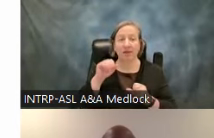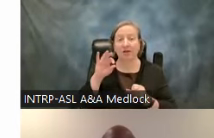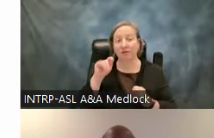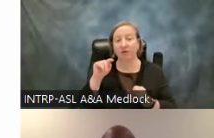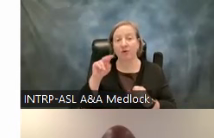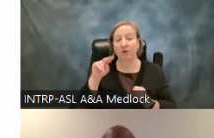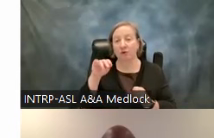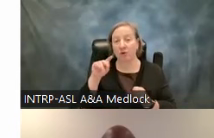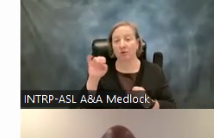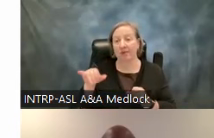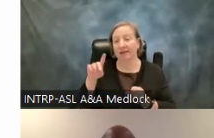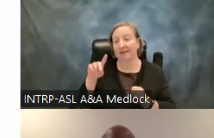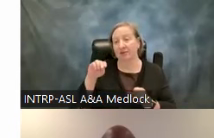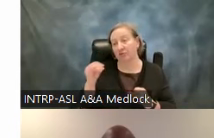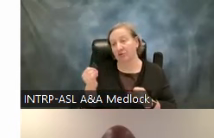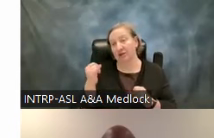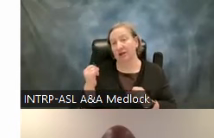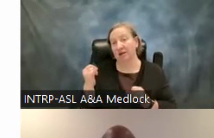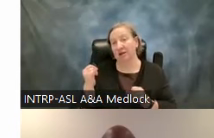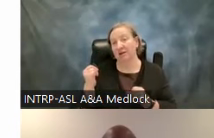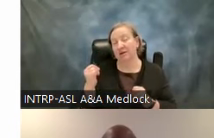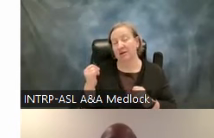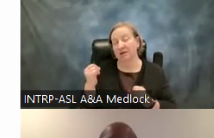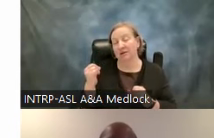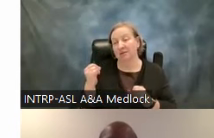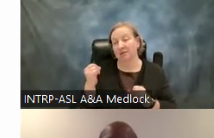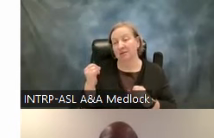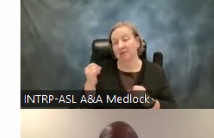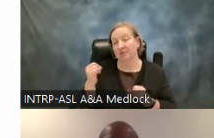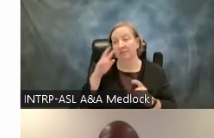Justice position and the Cincinnati